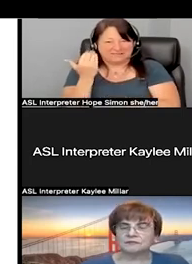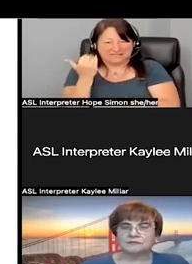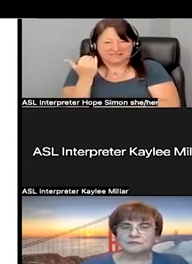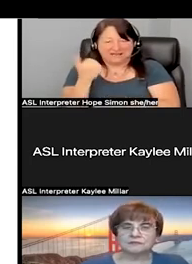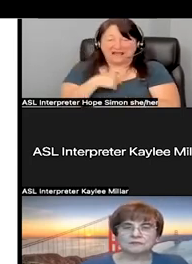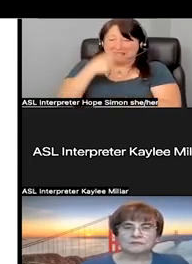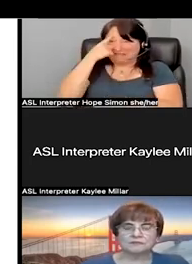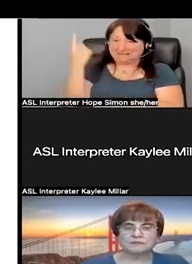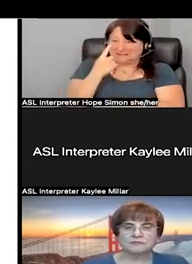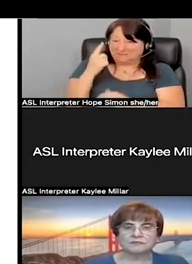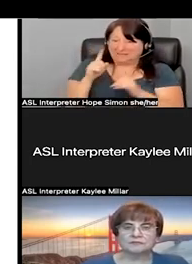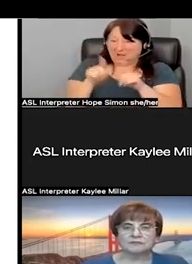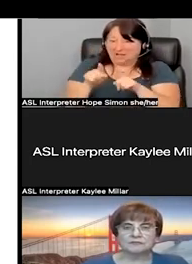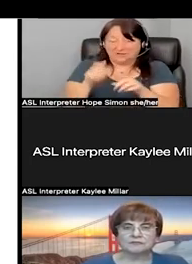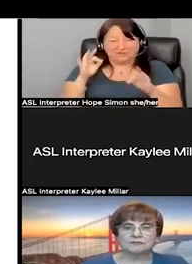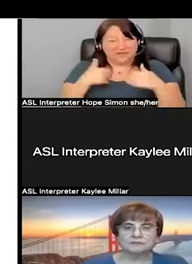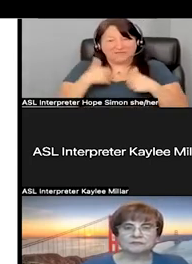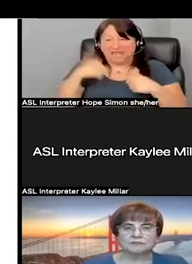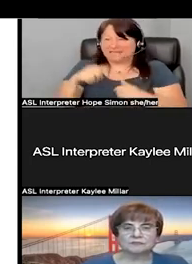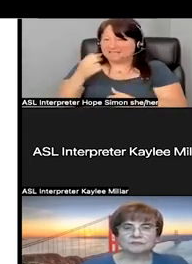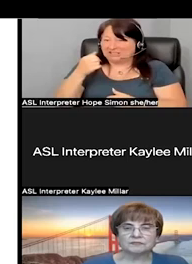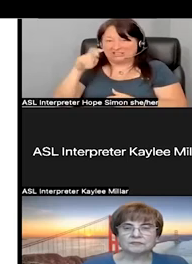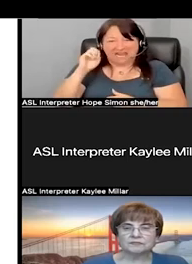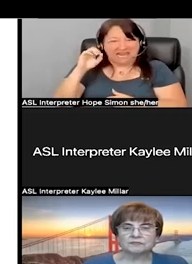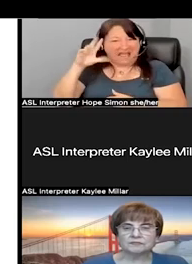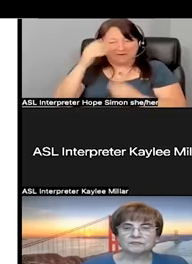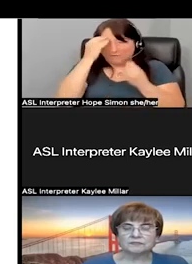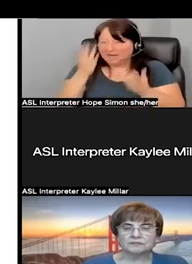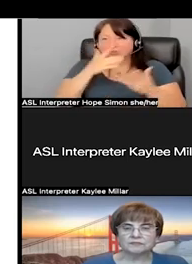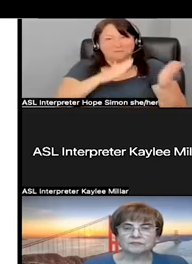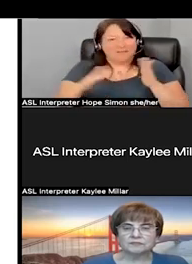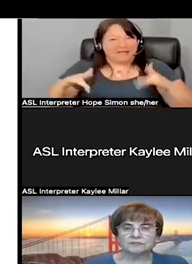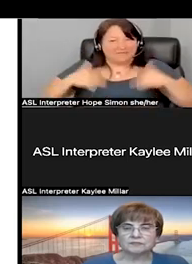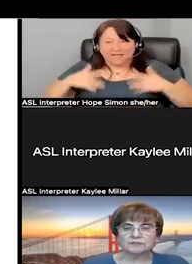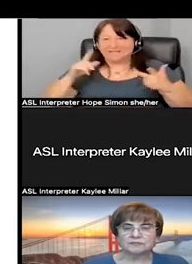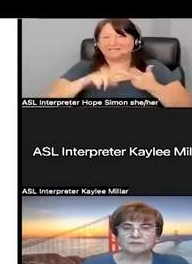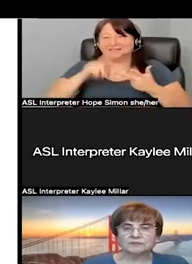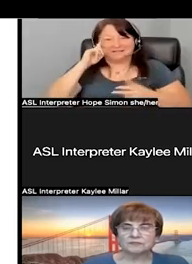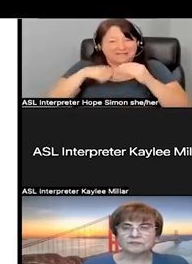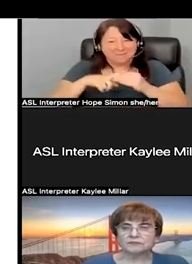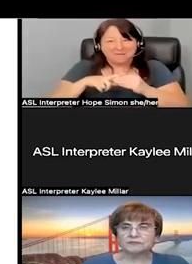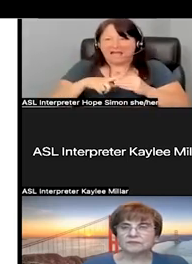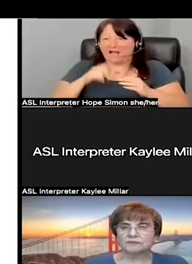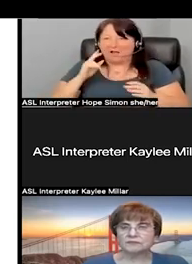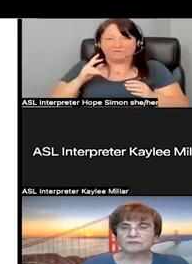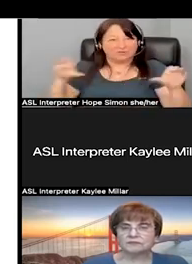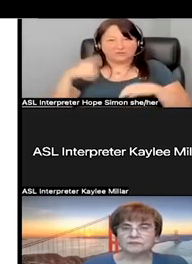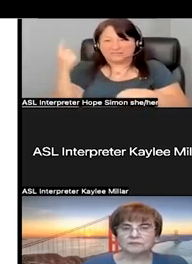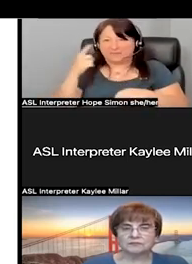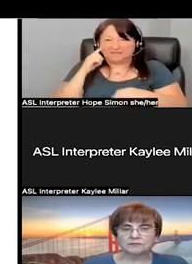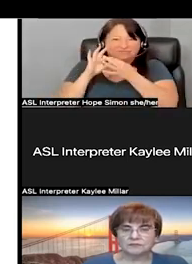if anybody has any ShakeOut information, if they're planning any ShakeOut events, thinking about doing it, we'd love to hear about